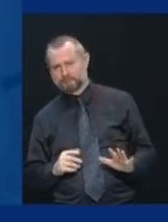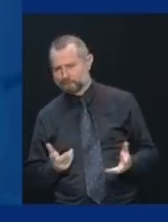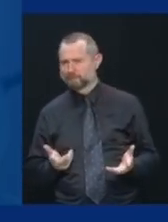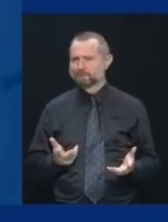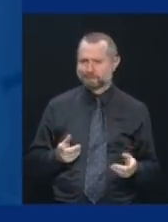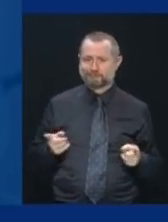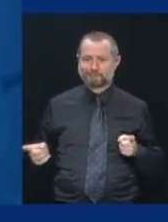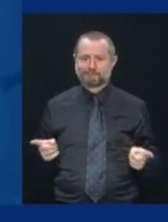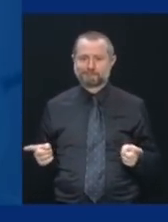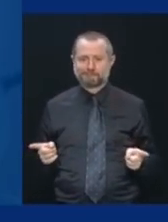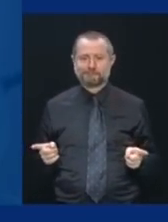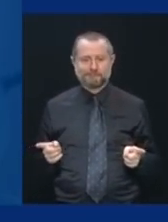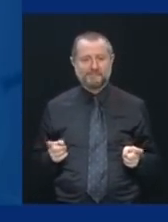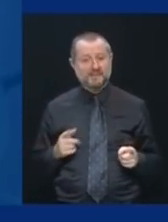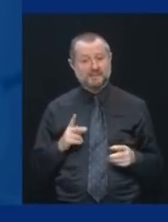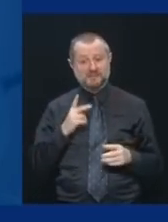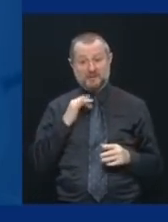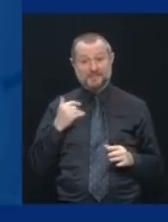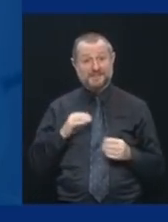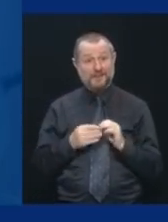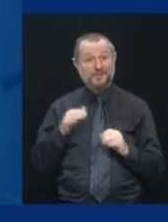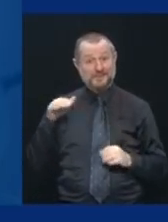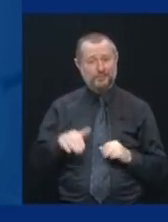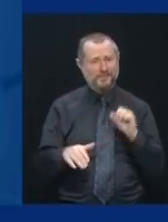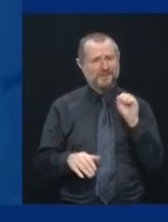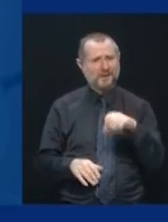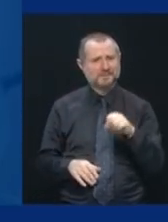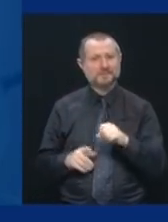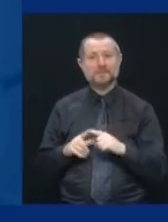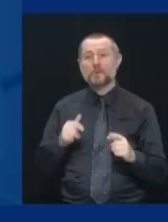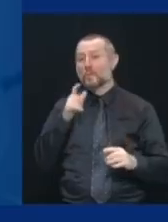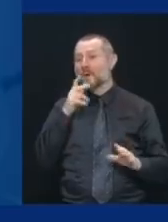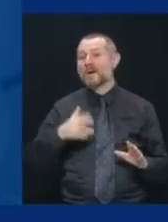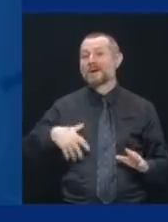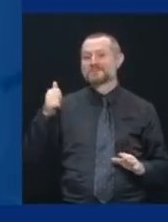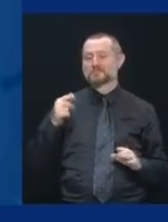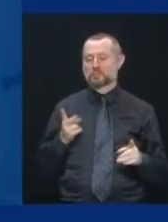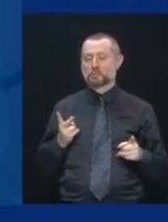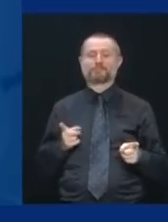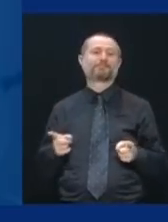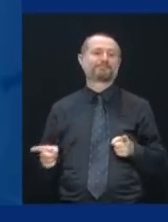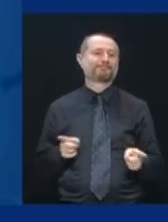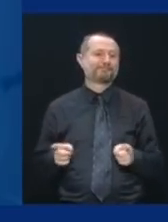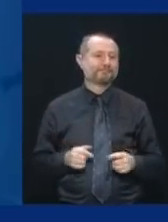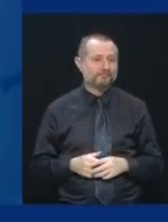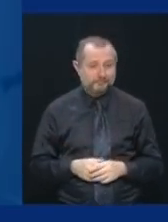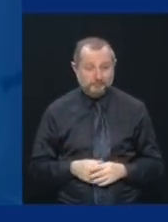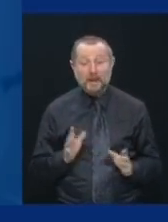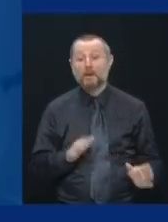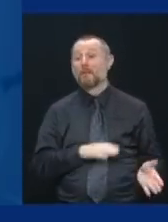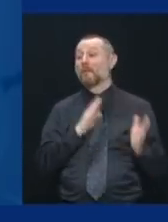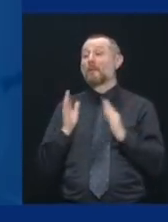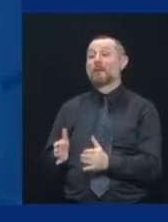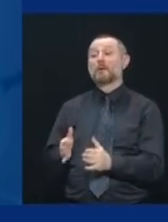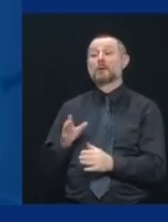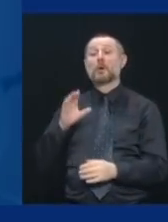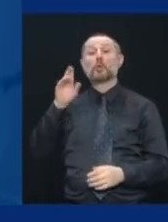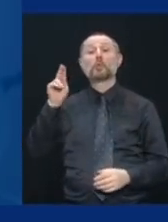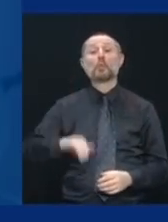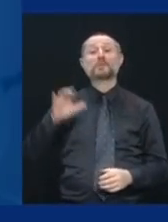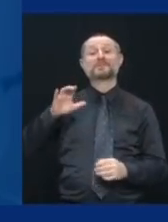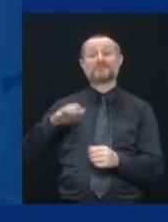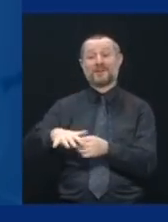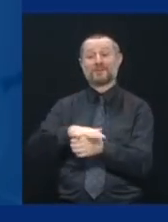the numbers are coming down, but we focus on the highest numbers in our state. In New York City,